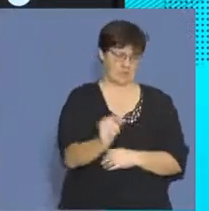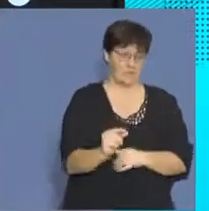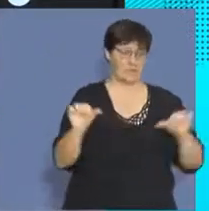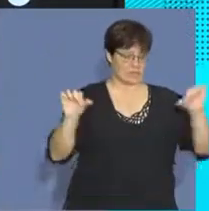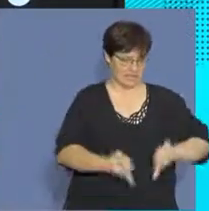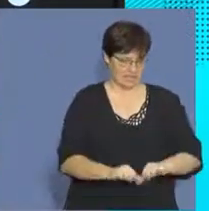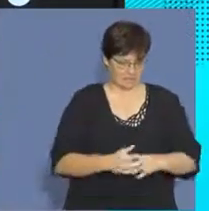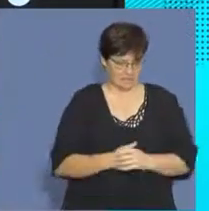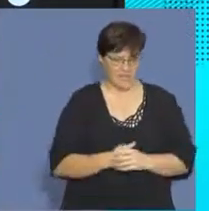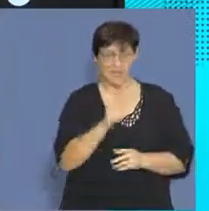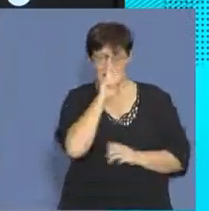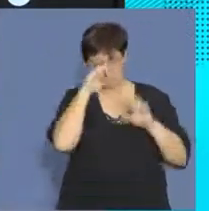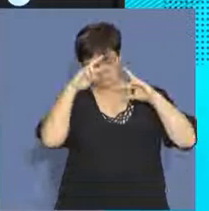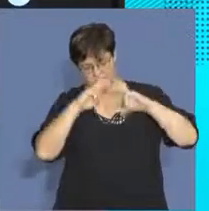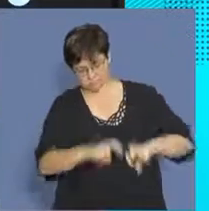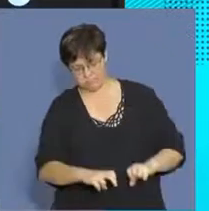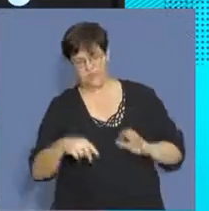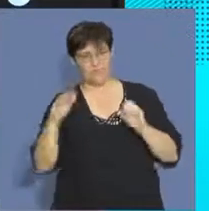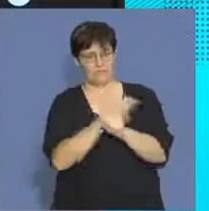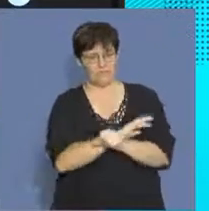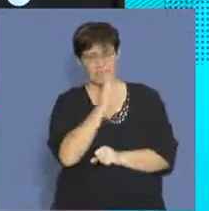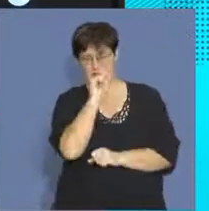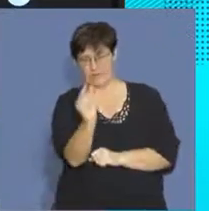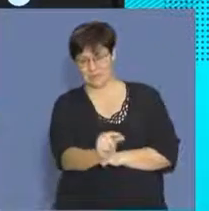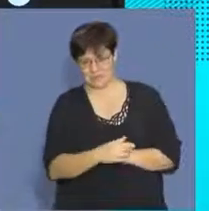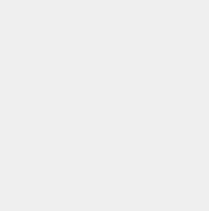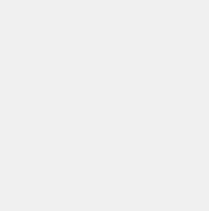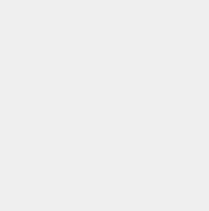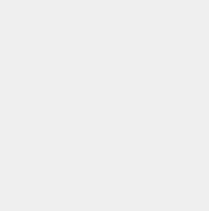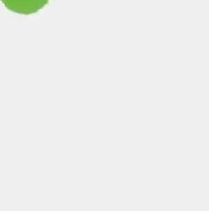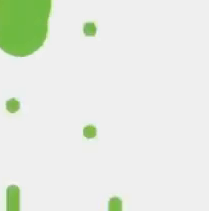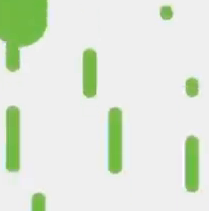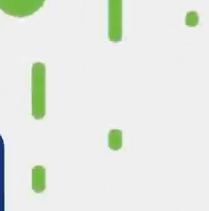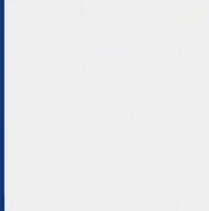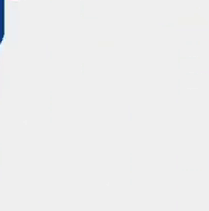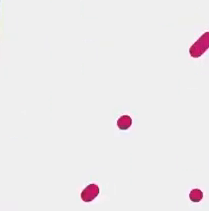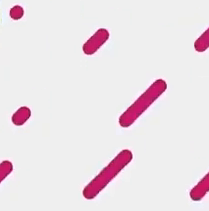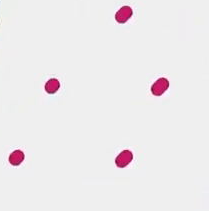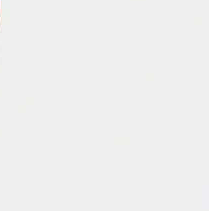back, and we'll get into the details of the nitrogen cycle. See you in a bit.